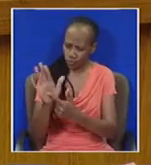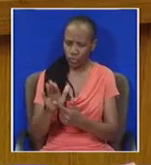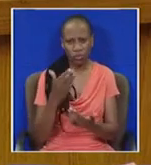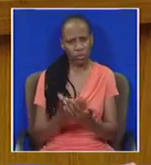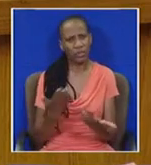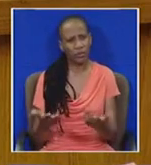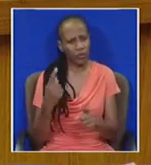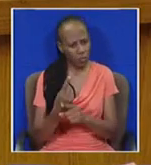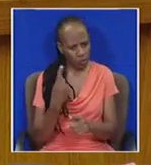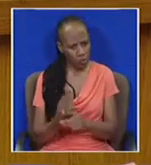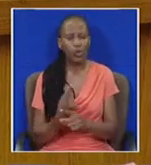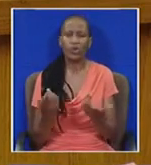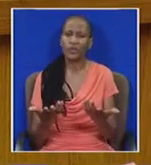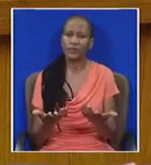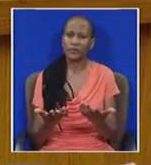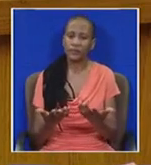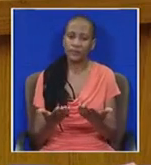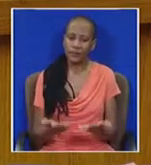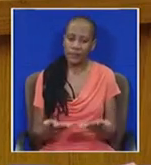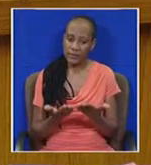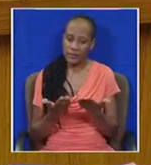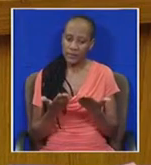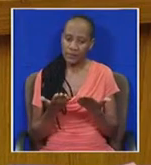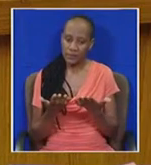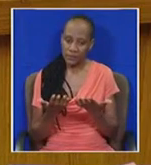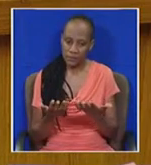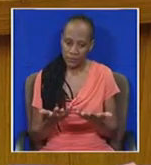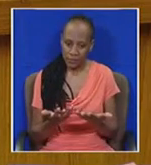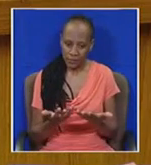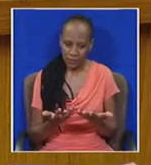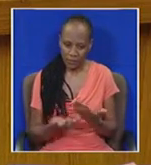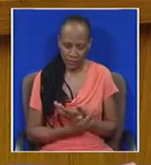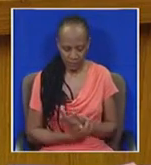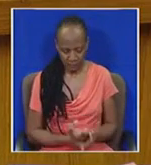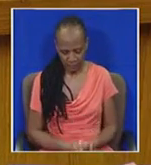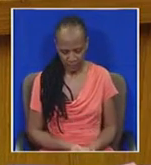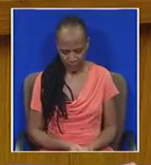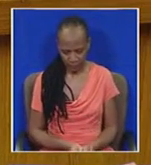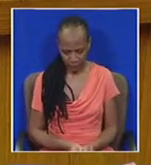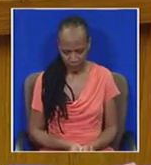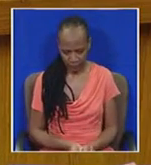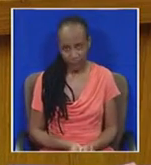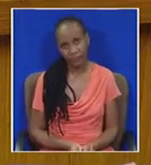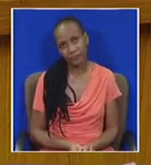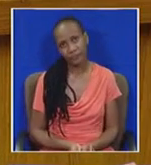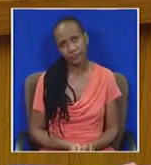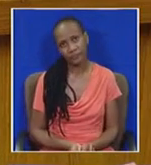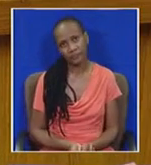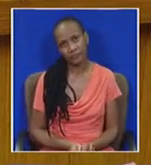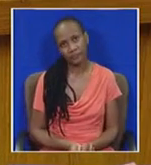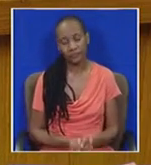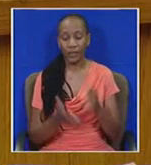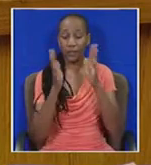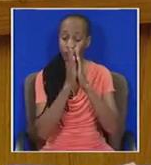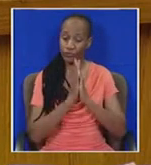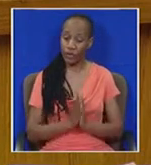and guard with their very lives if necessary, are those respecting the religion of our